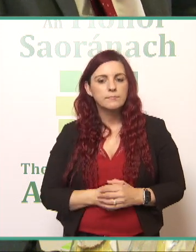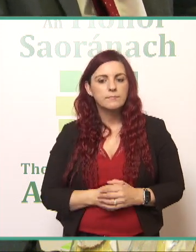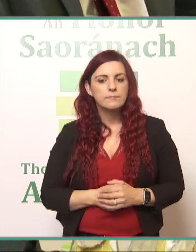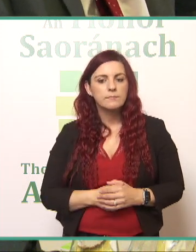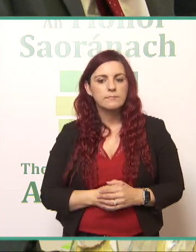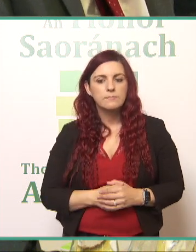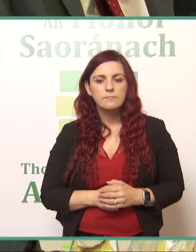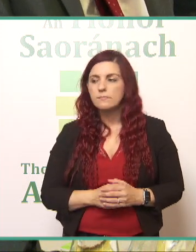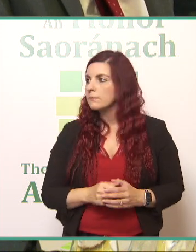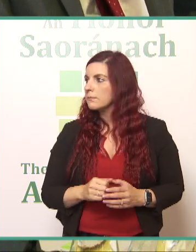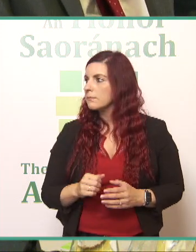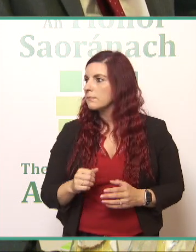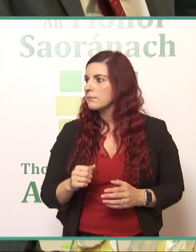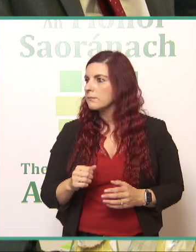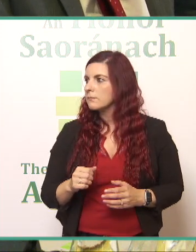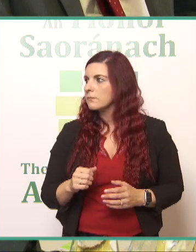number 2.